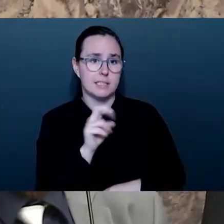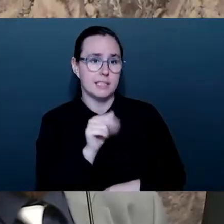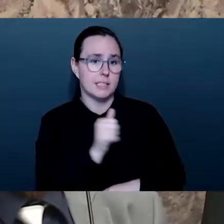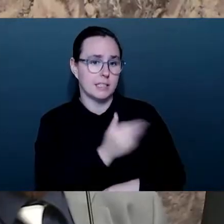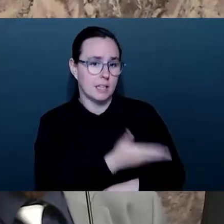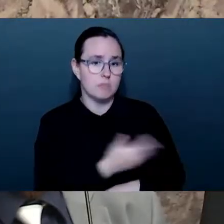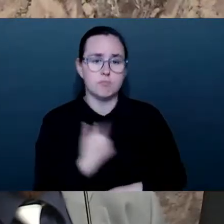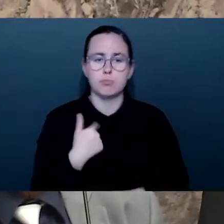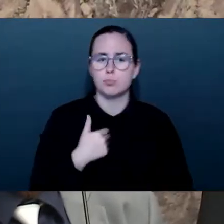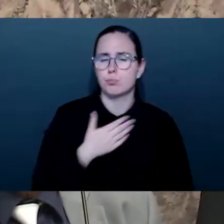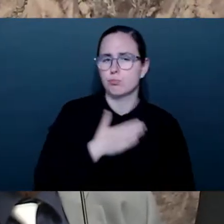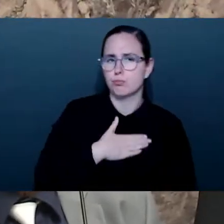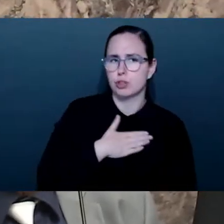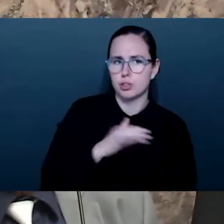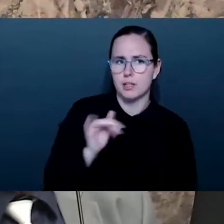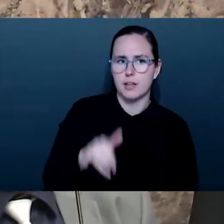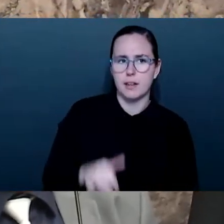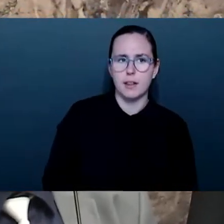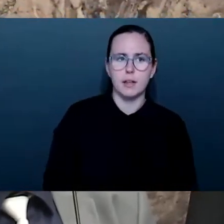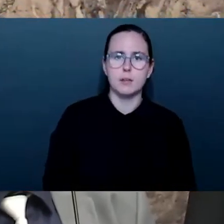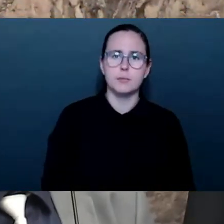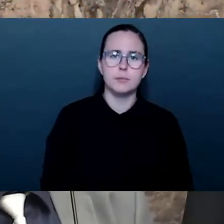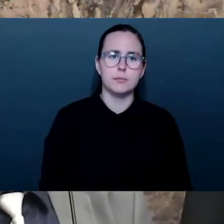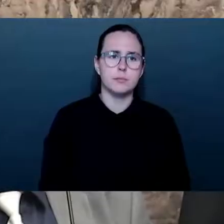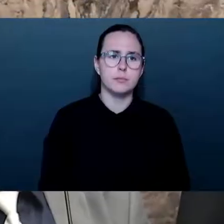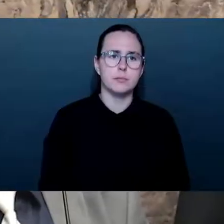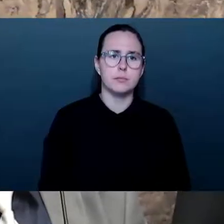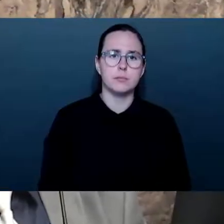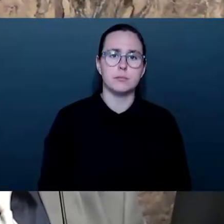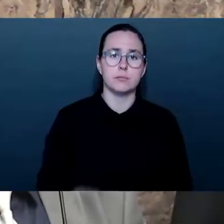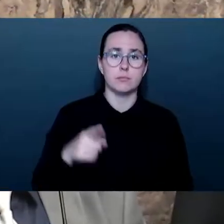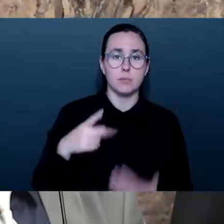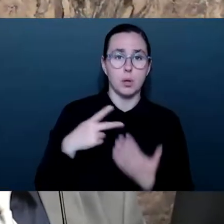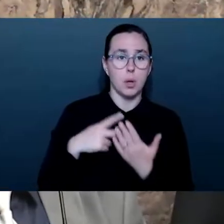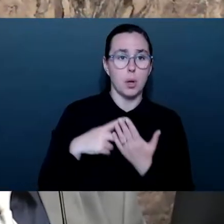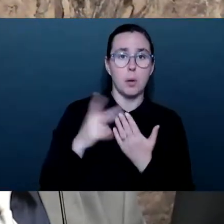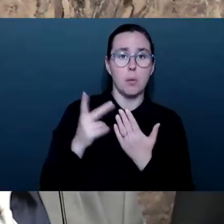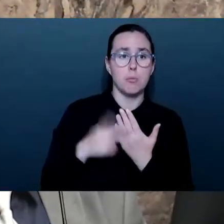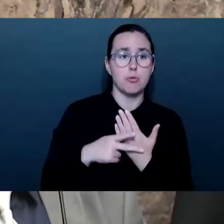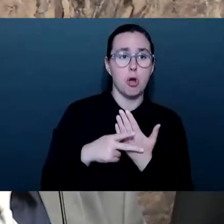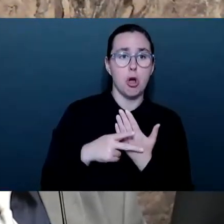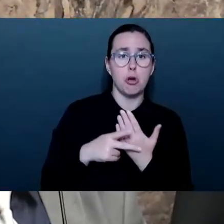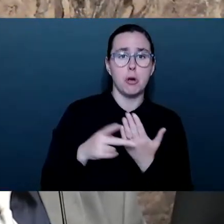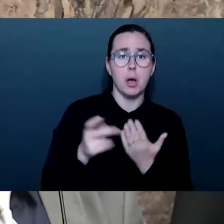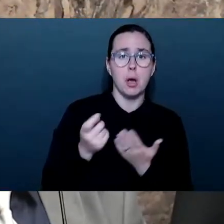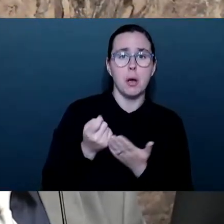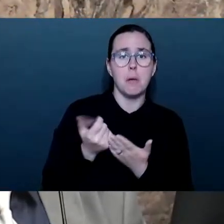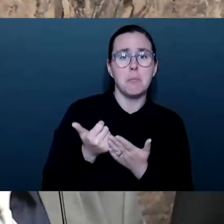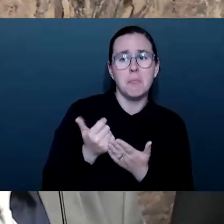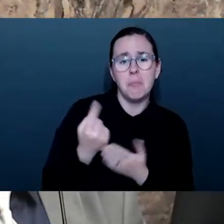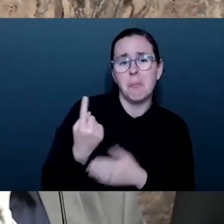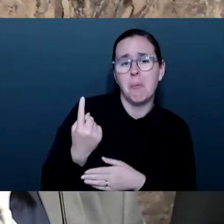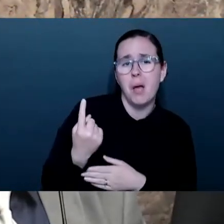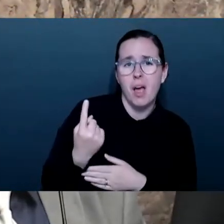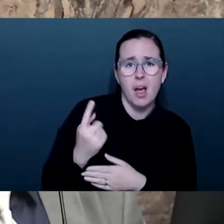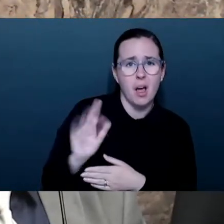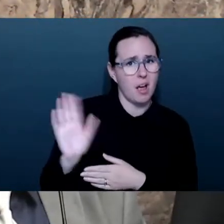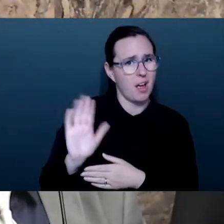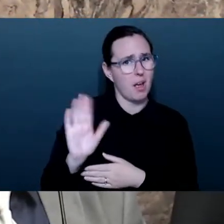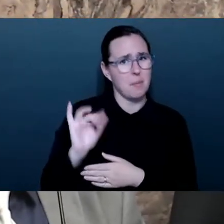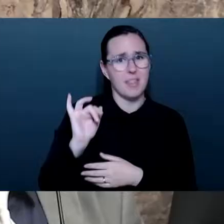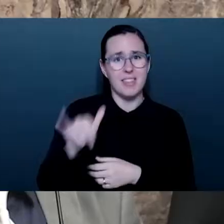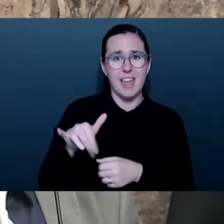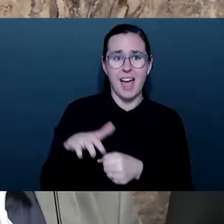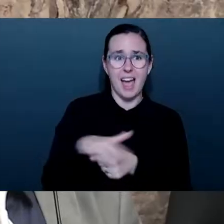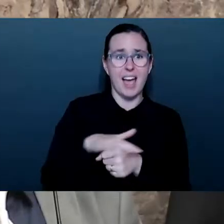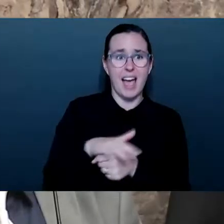being cut in a region, I understand it's just 1 program, but in a region where we don't have any programs is 1 too many. Just to be very clear about that,